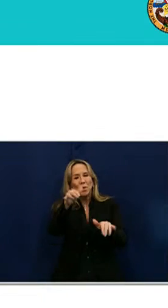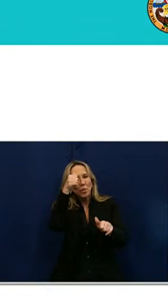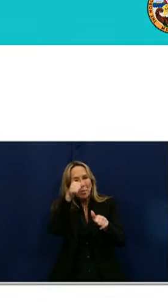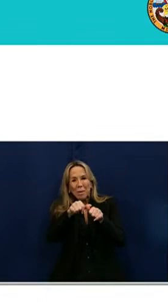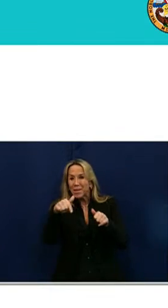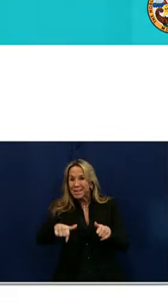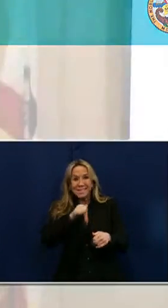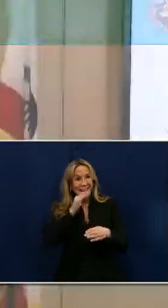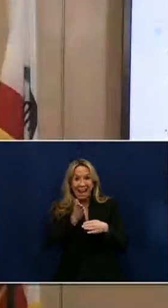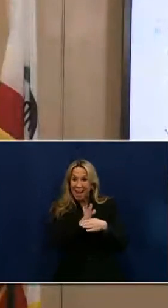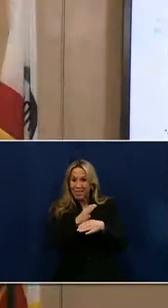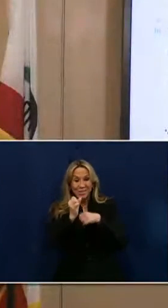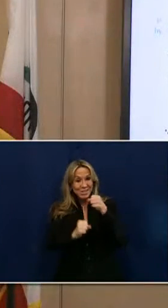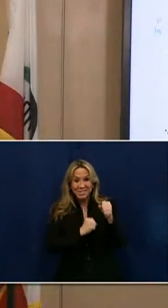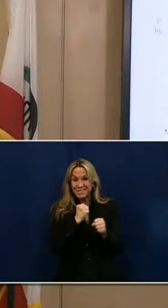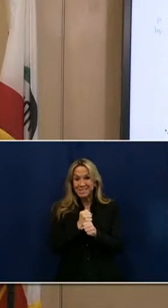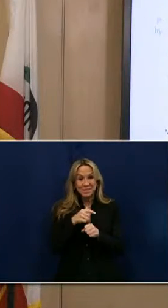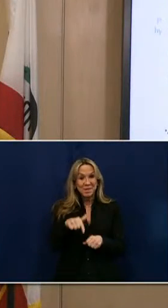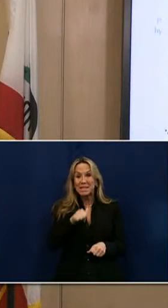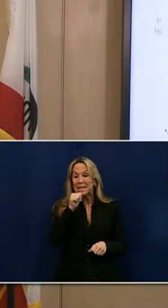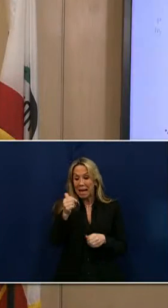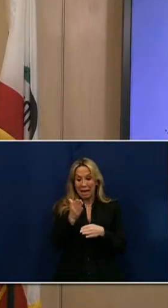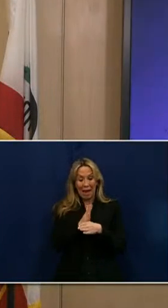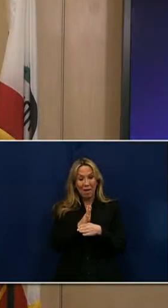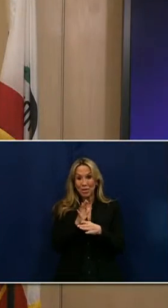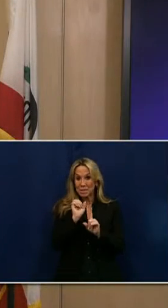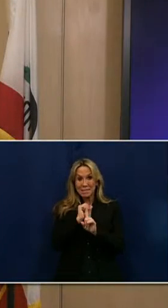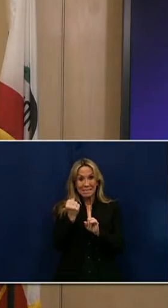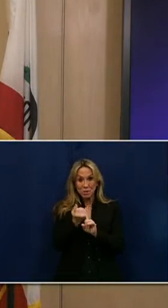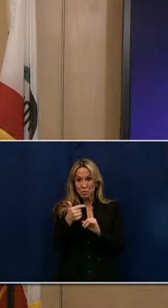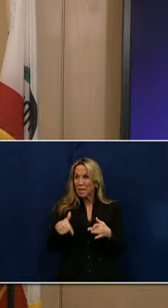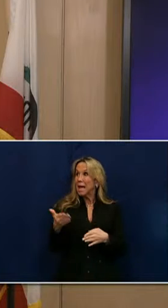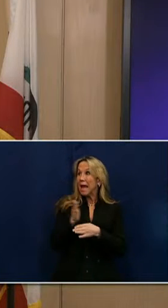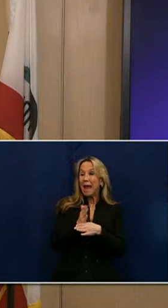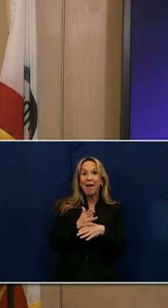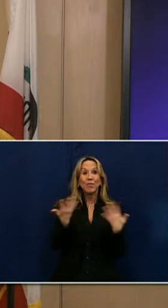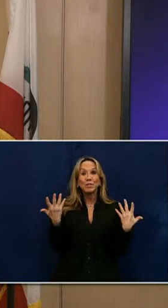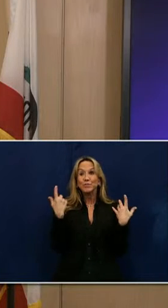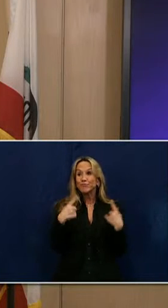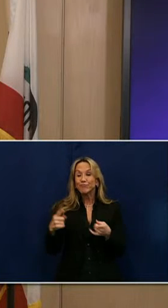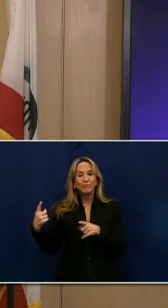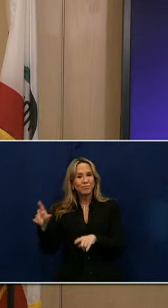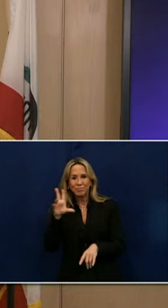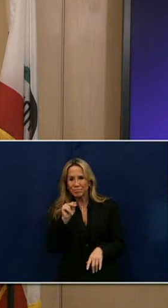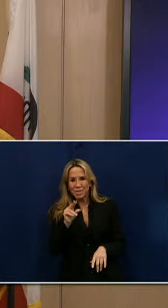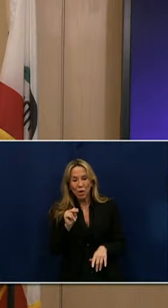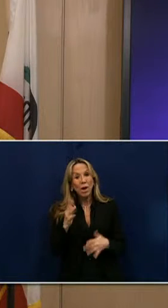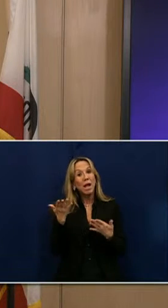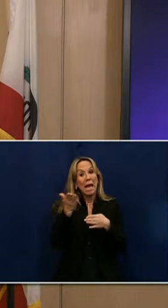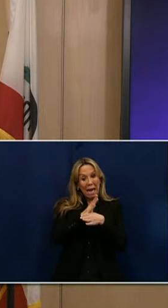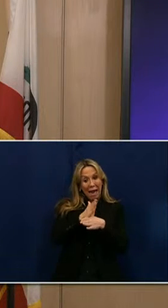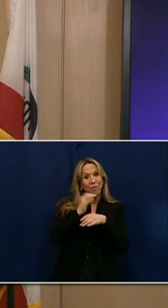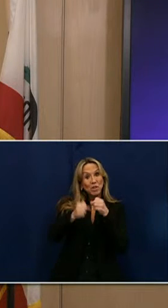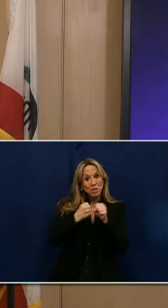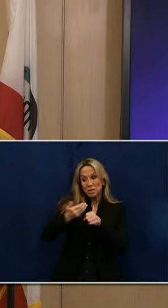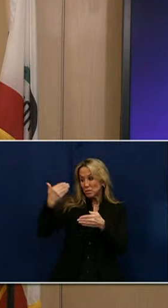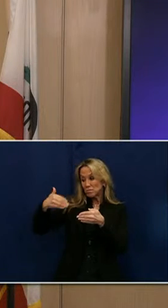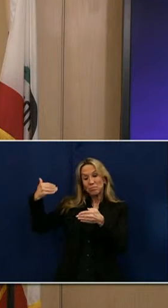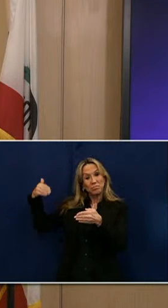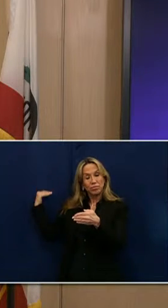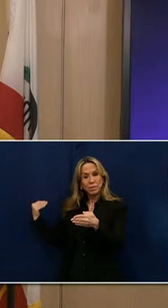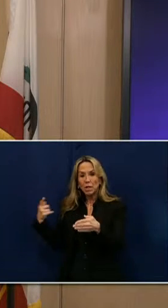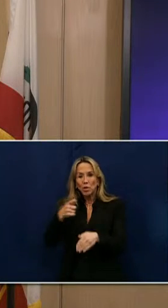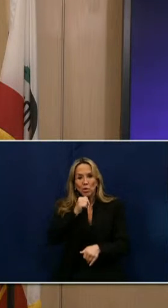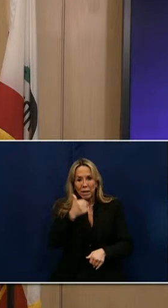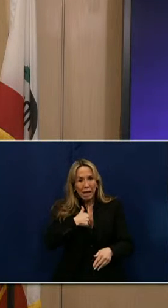an average year. This is not an average situation. This isn't an average circumstance. In the average year, you don't have